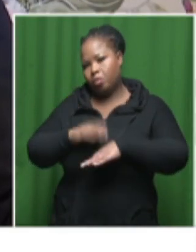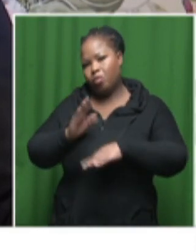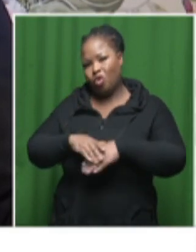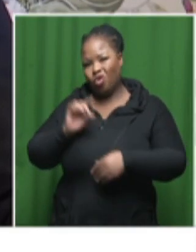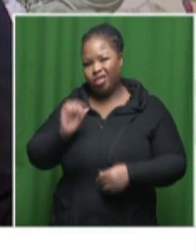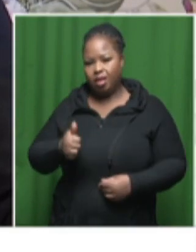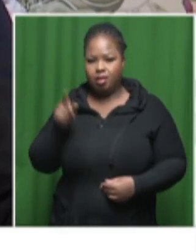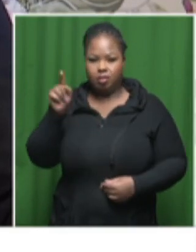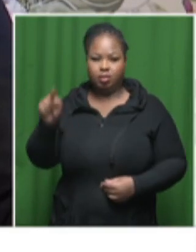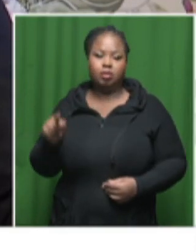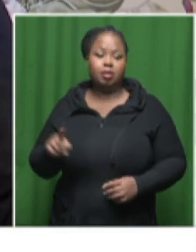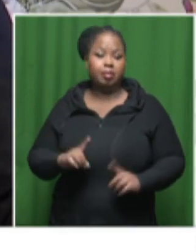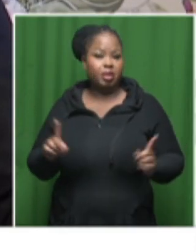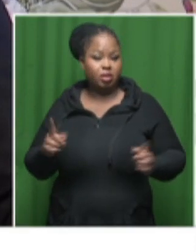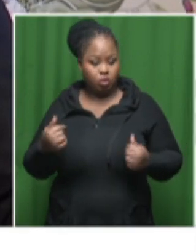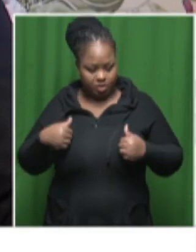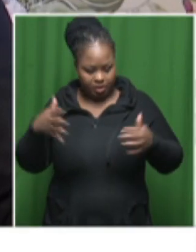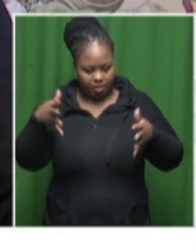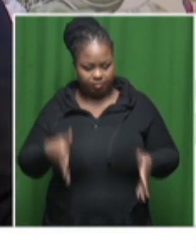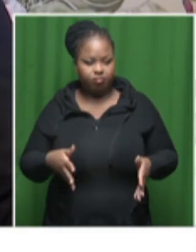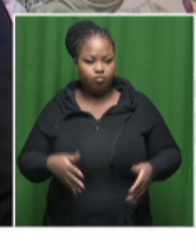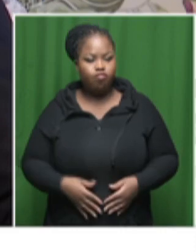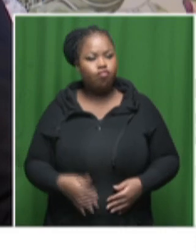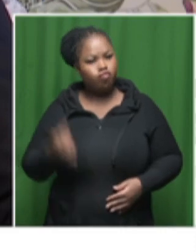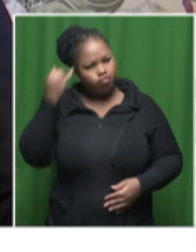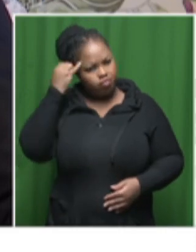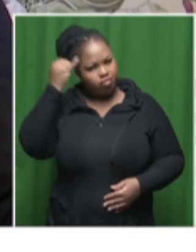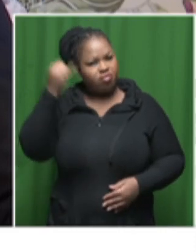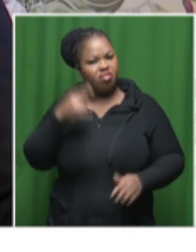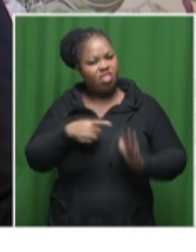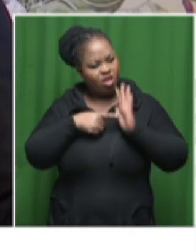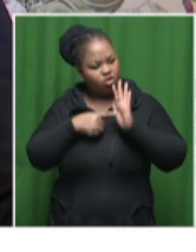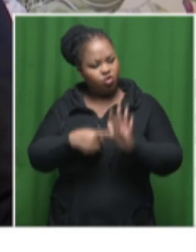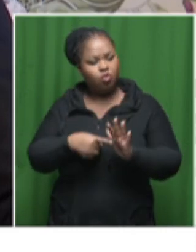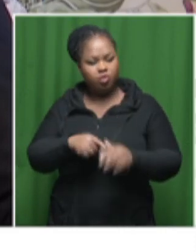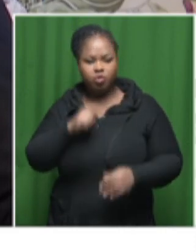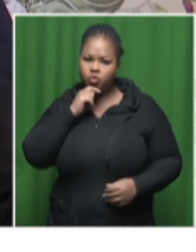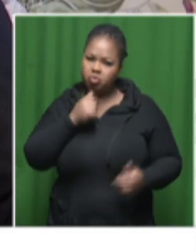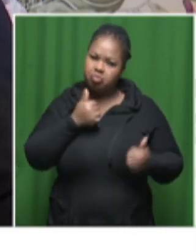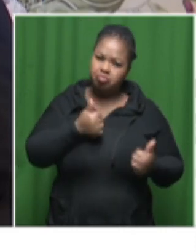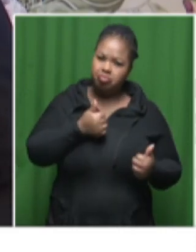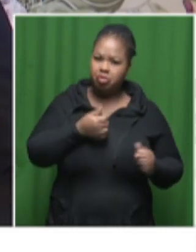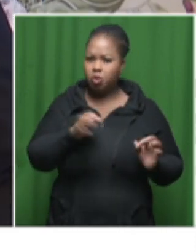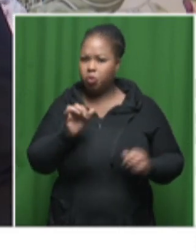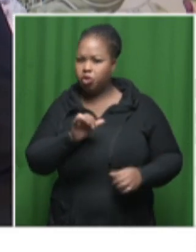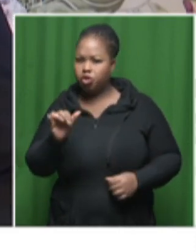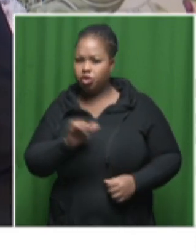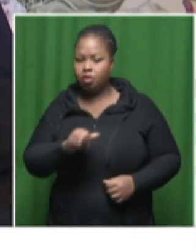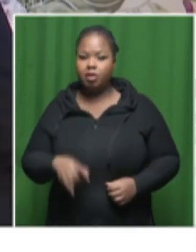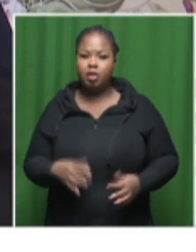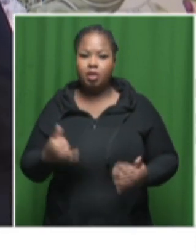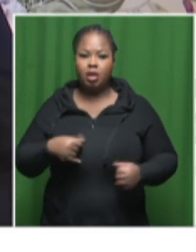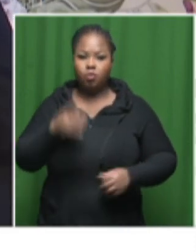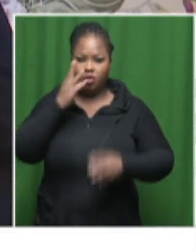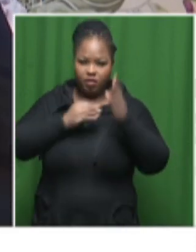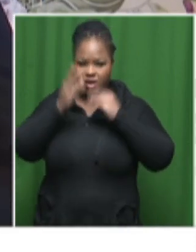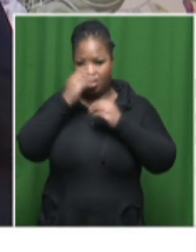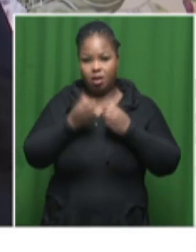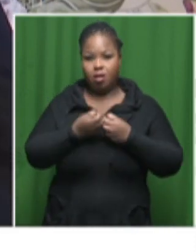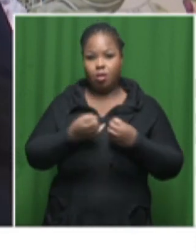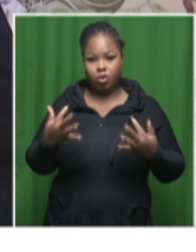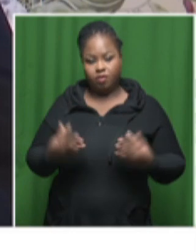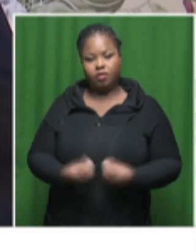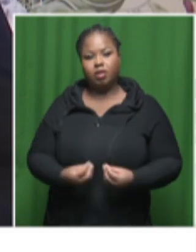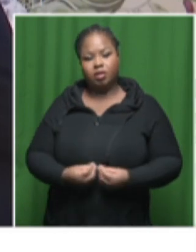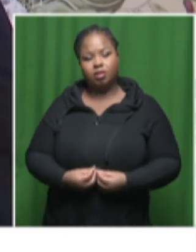somewhere. And for us, this is the initiative that shows us what can work and what cannot work. And with those lessons, you are then able